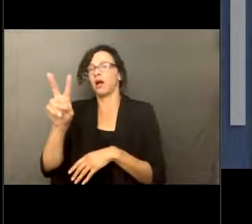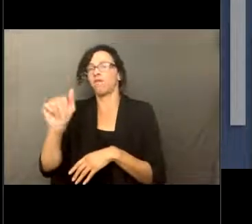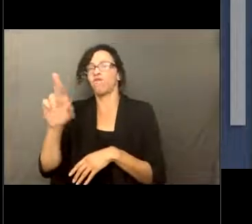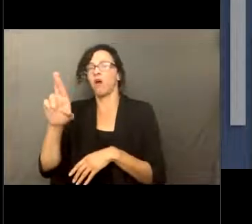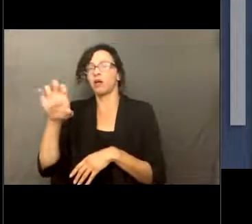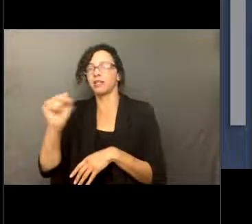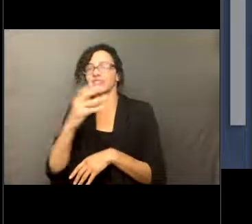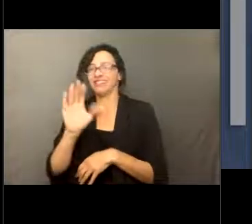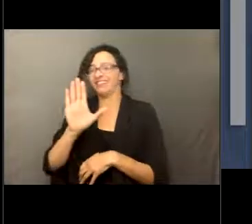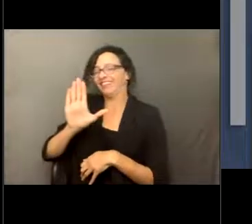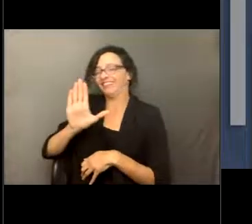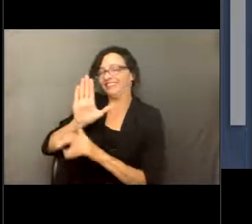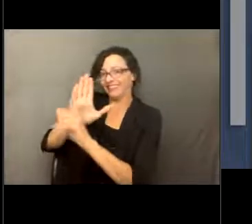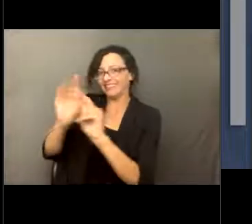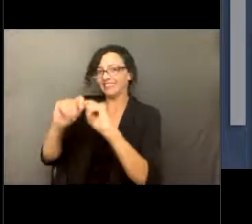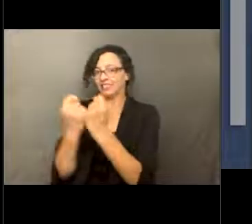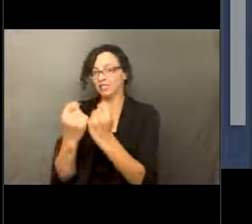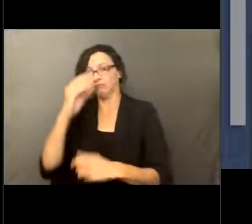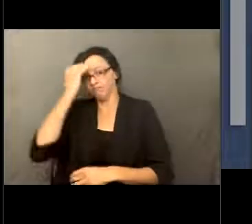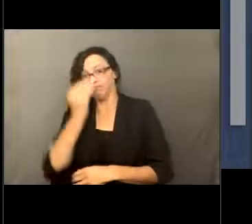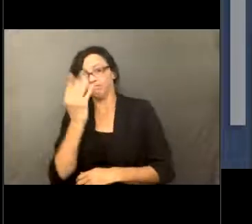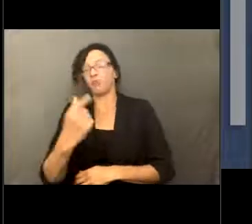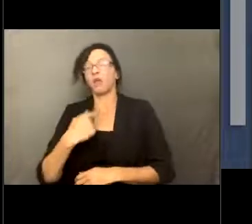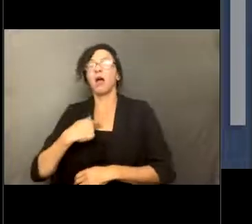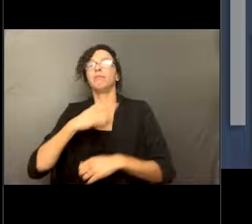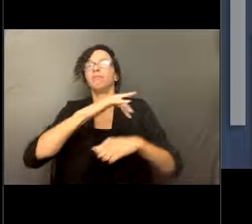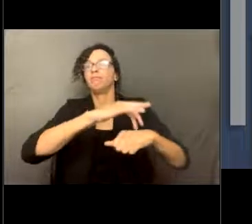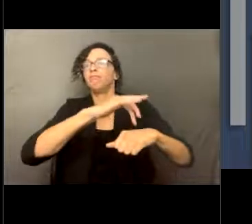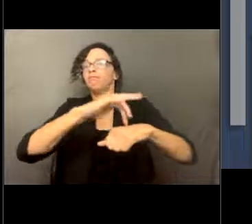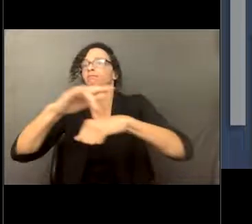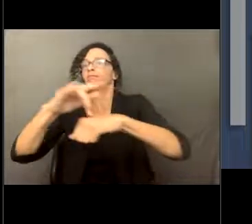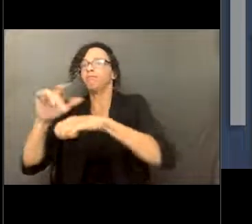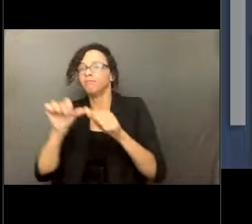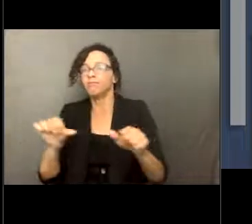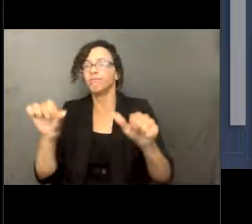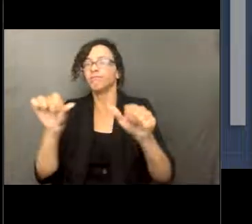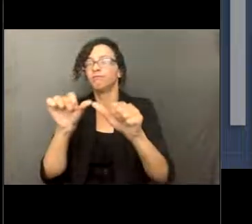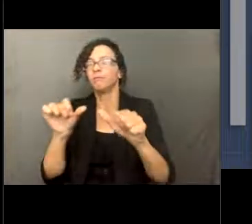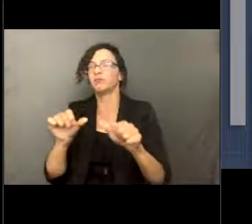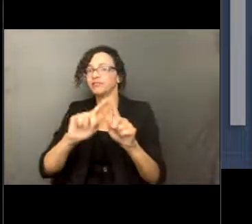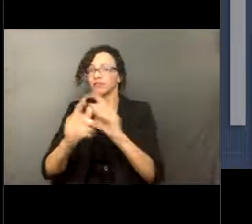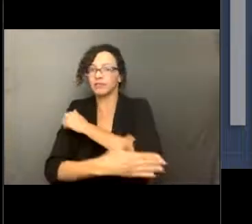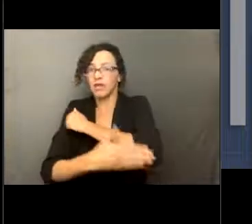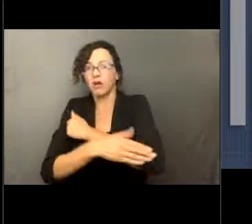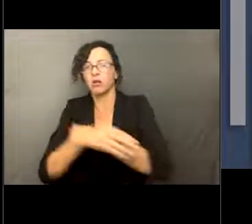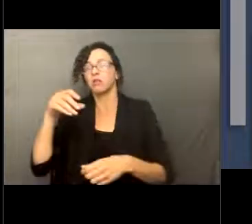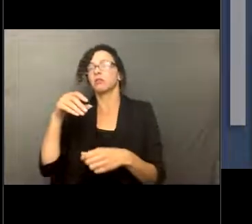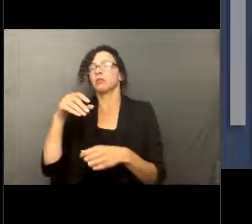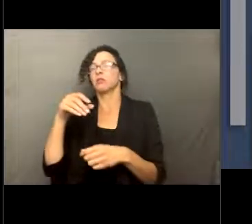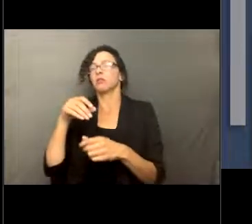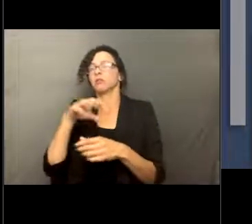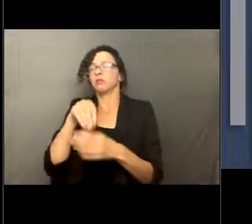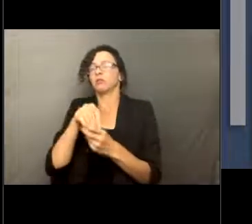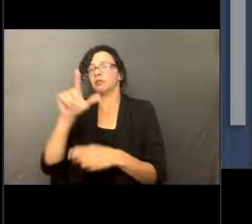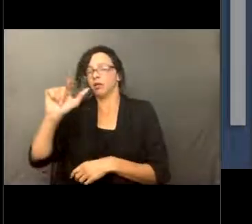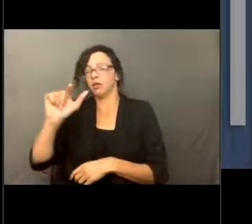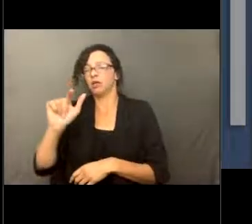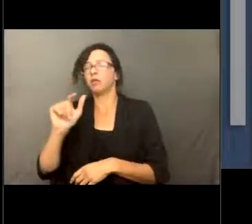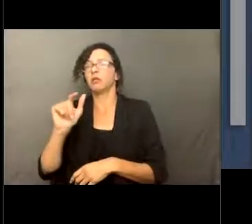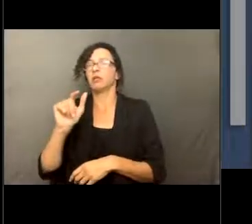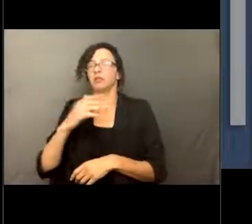several weeks throughout all 15 council districts in the city of Los Angeles in my other role as a special master. And I will say that